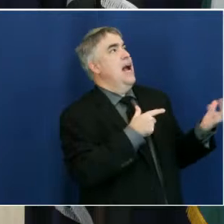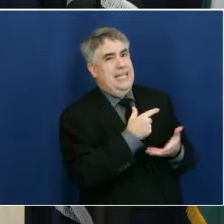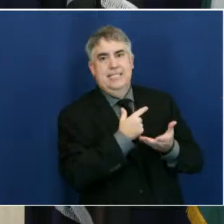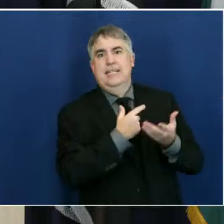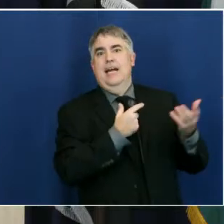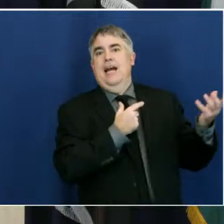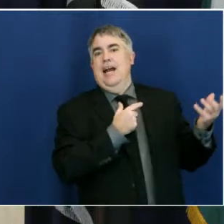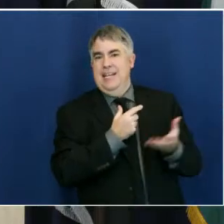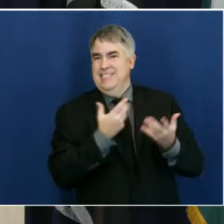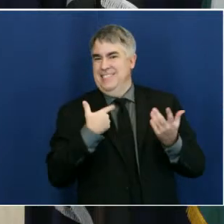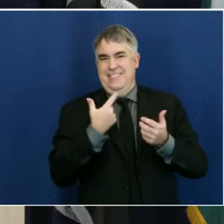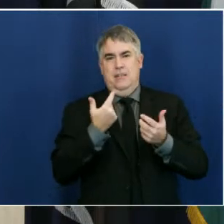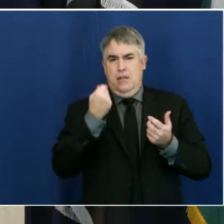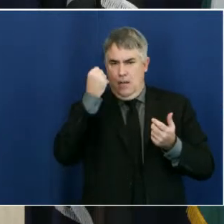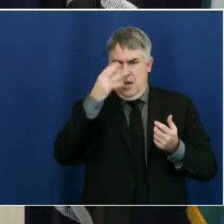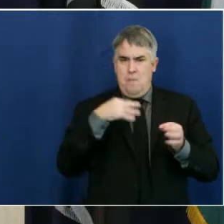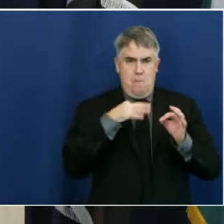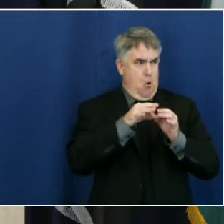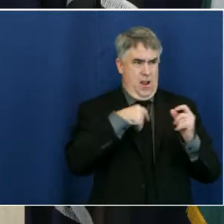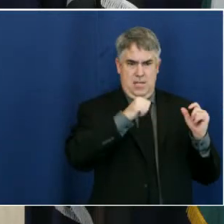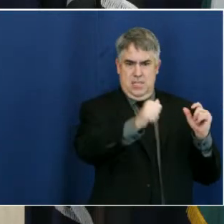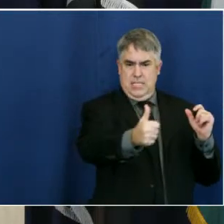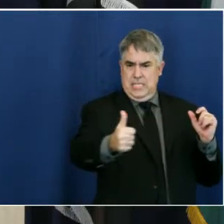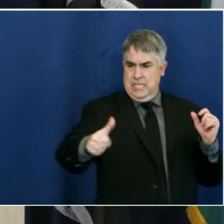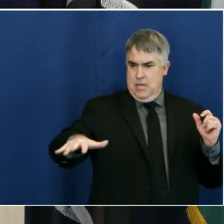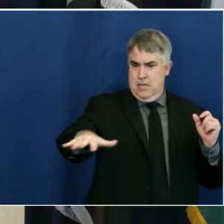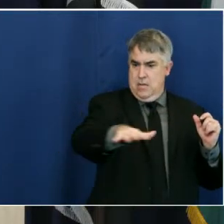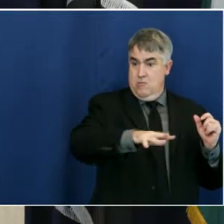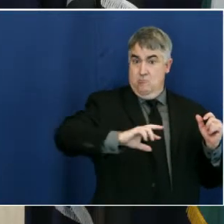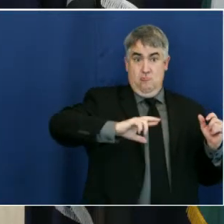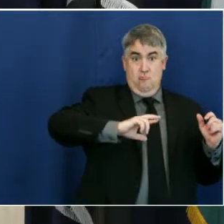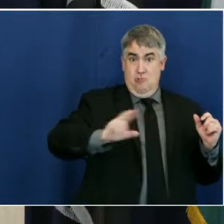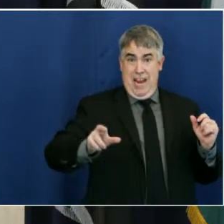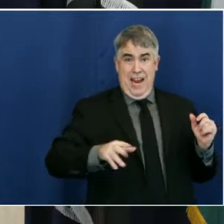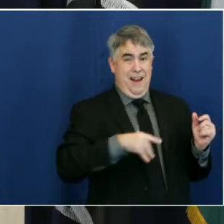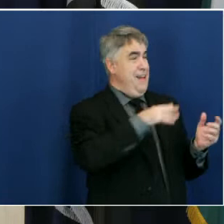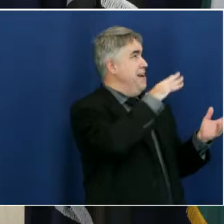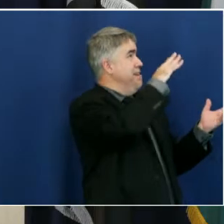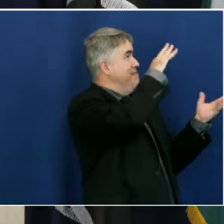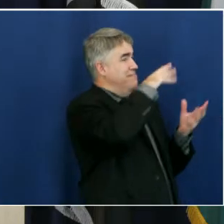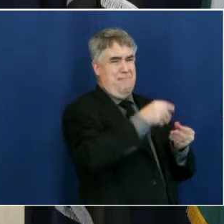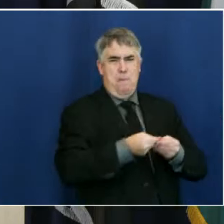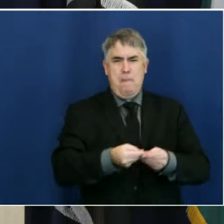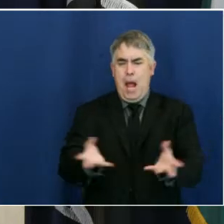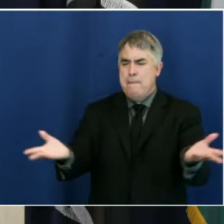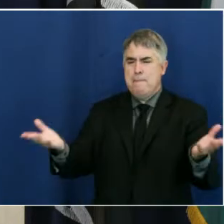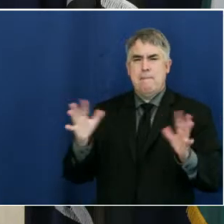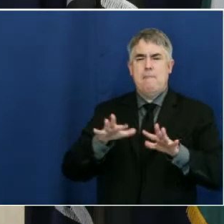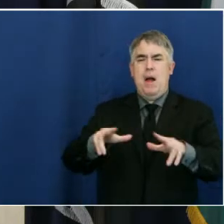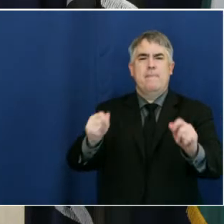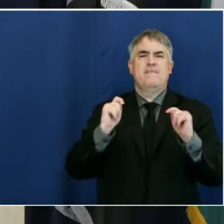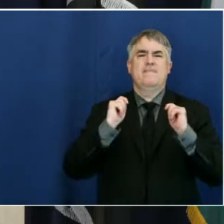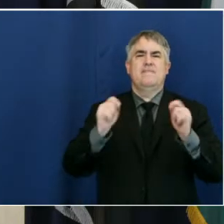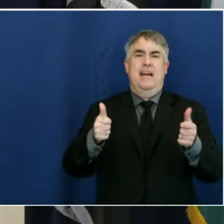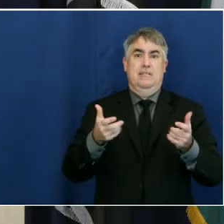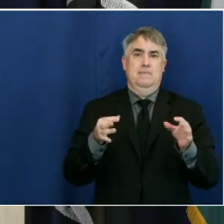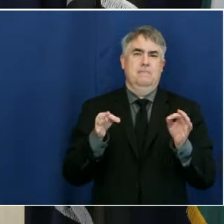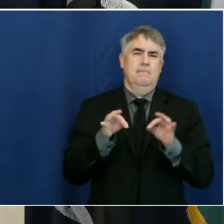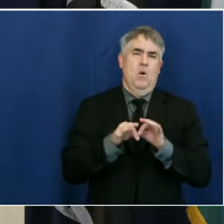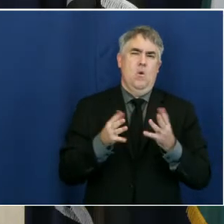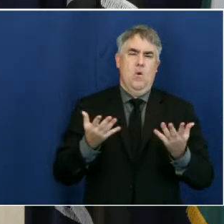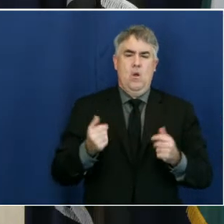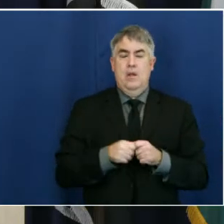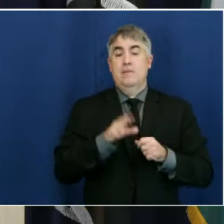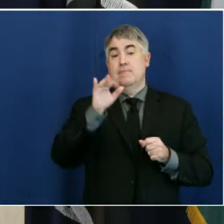our region through this and administer as many vaccines as we can as quickly as possible. With that, let's jump into our charts. What you'll see here is first